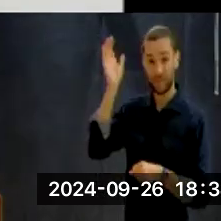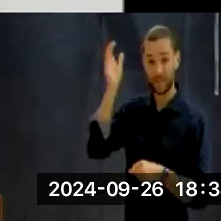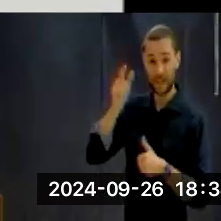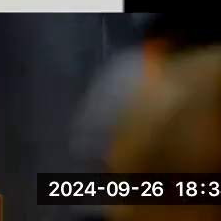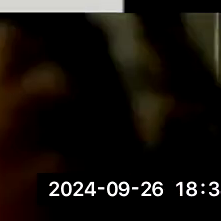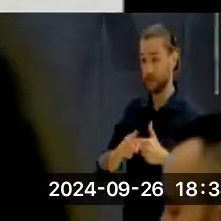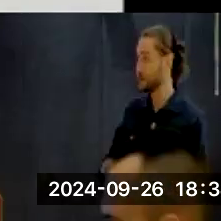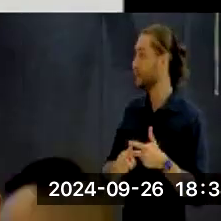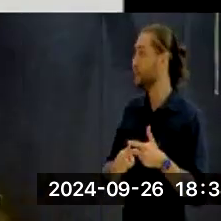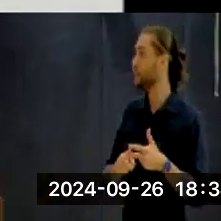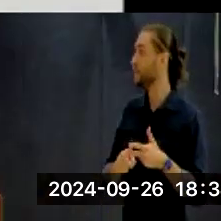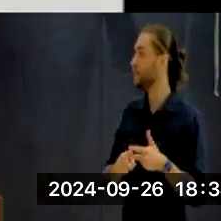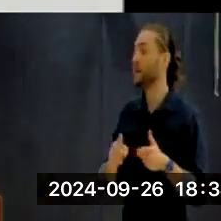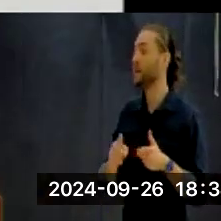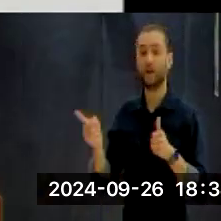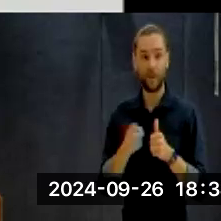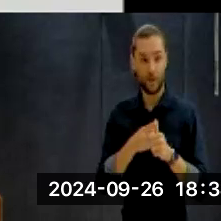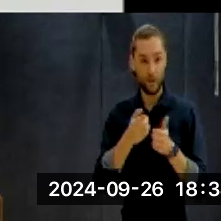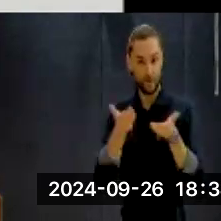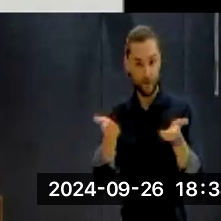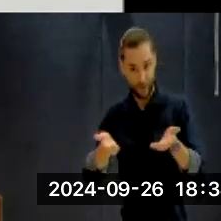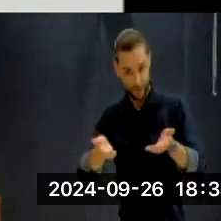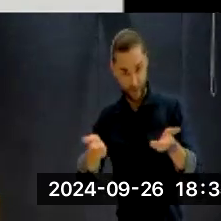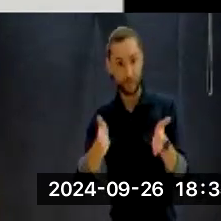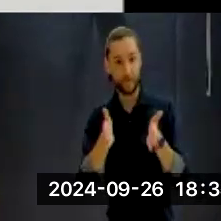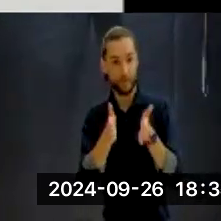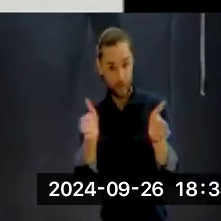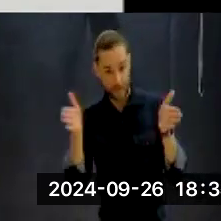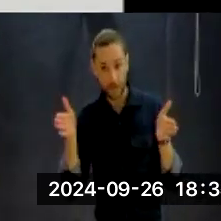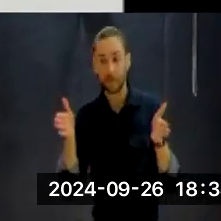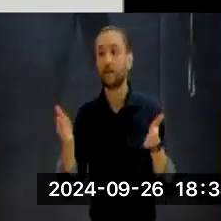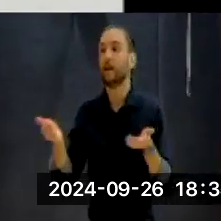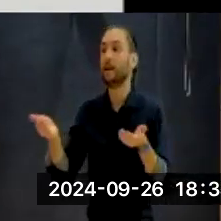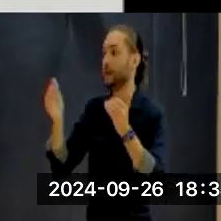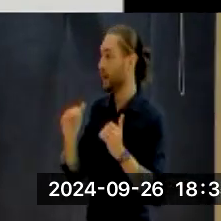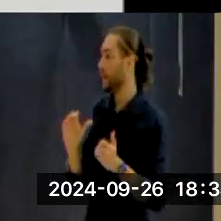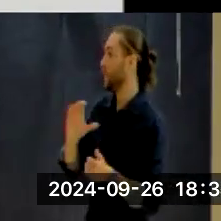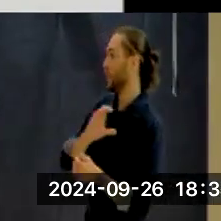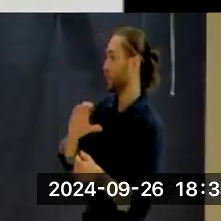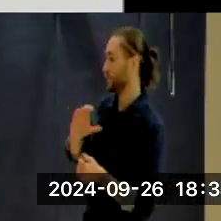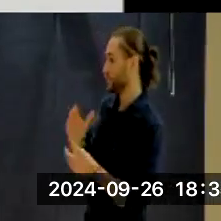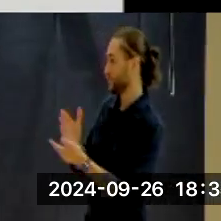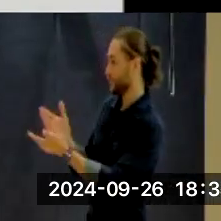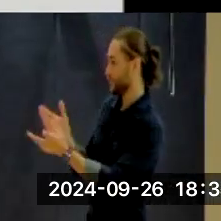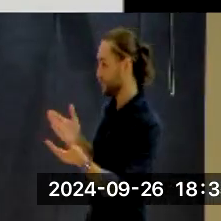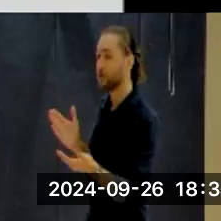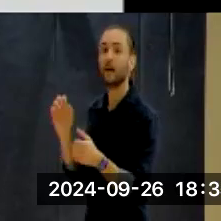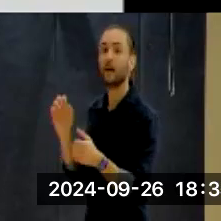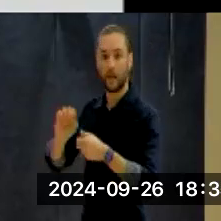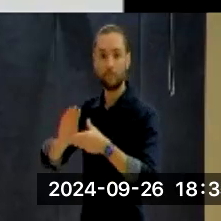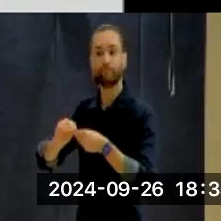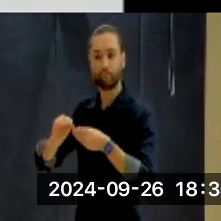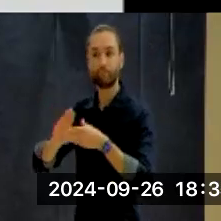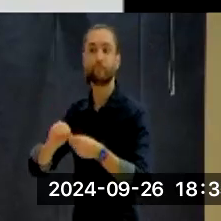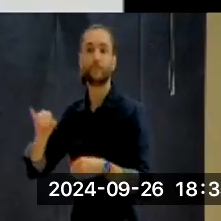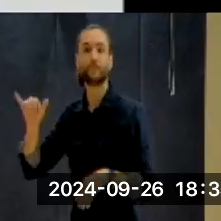public comments from the public, and then we will move into comments from our commissioners up here